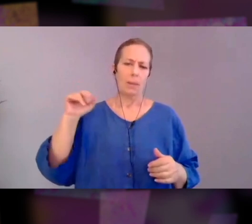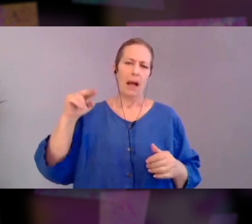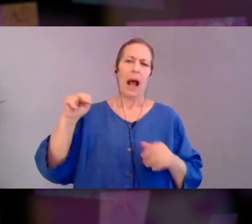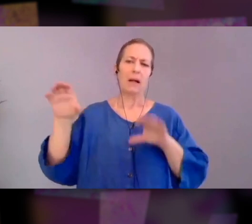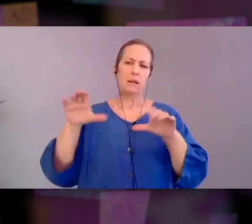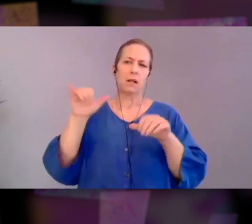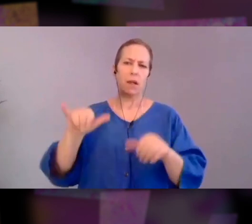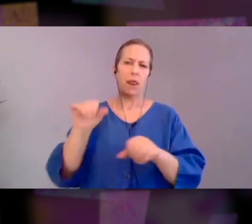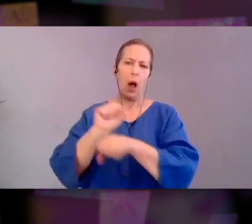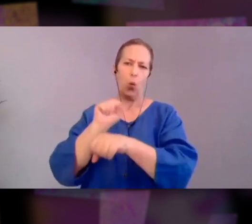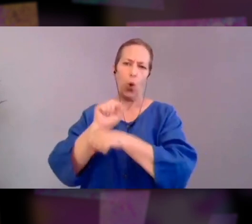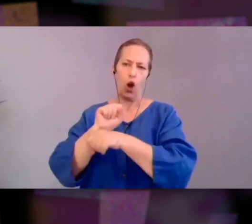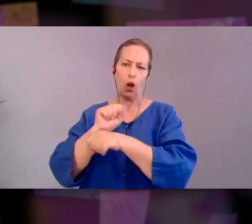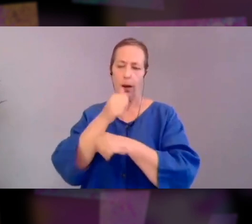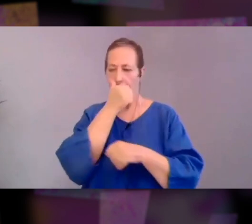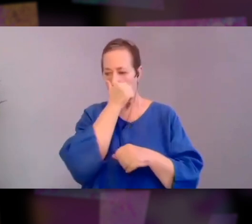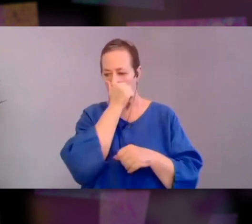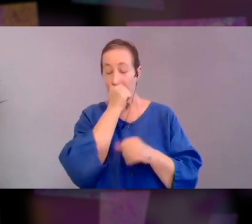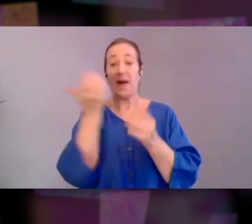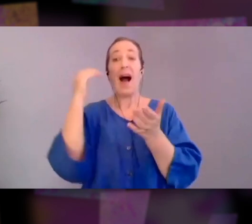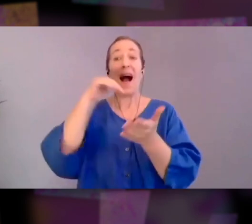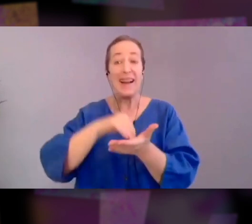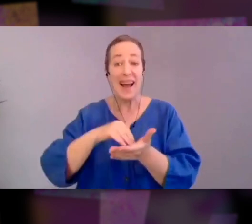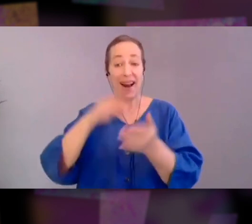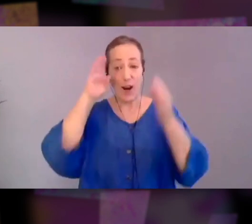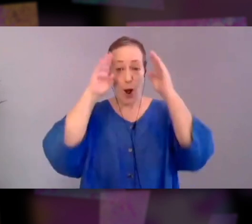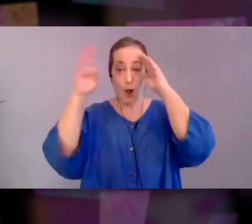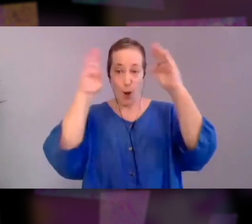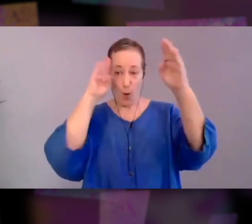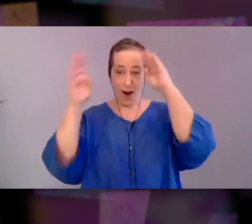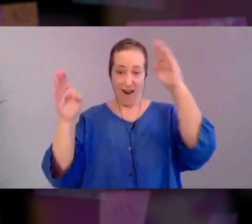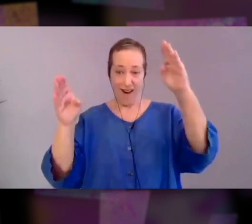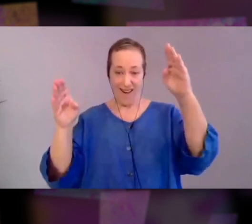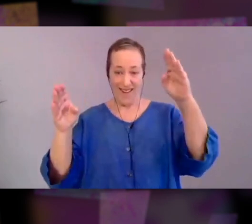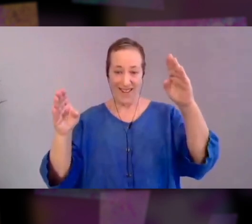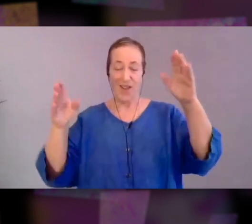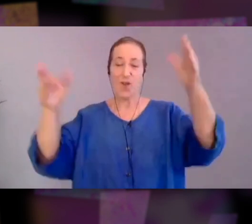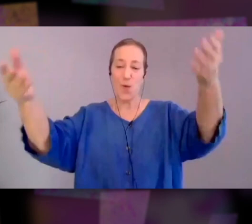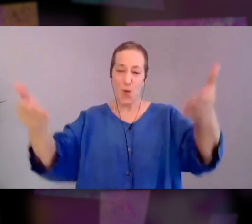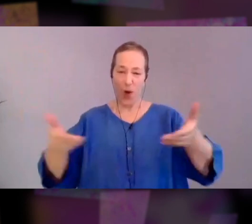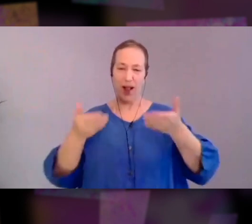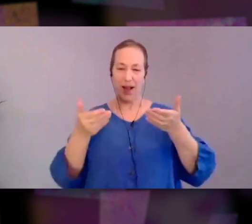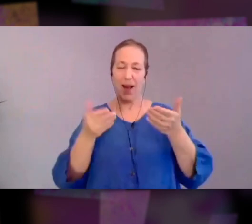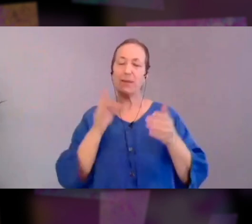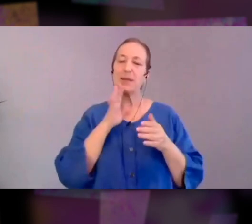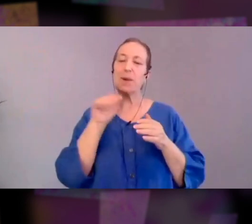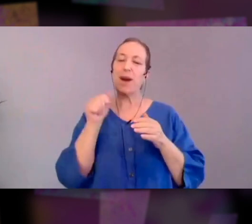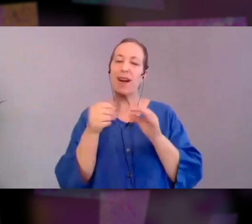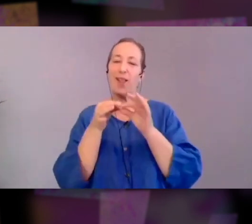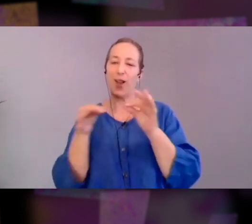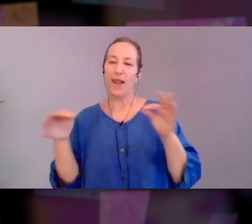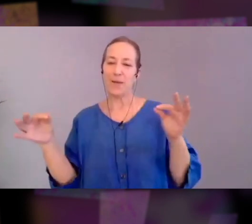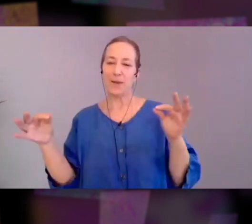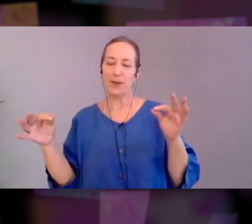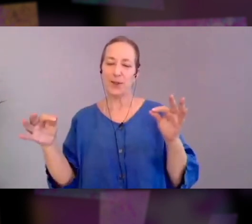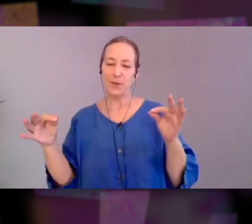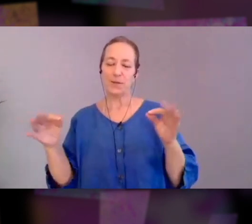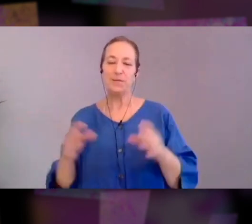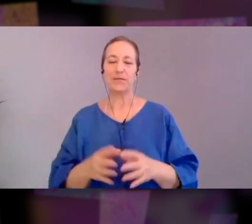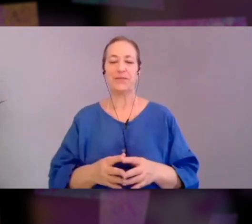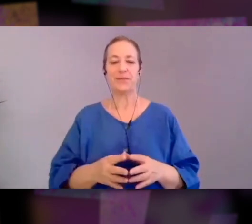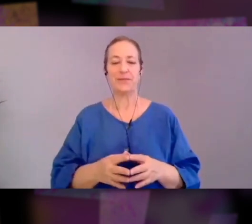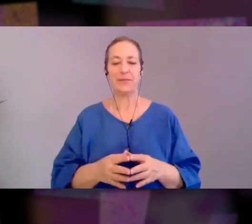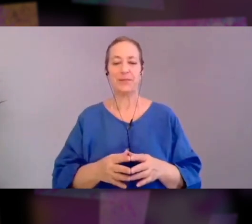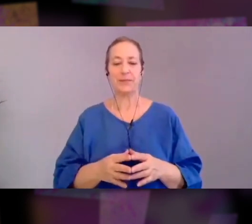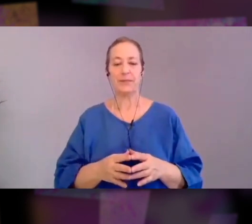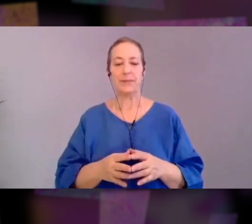And so again, aloha everyone, e komo mai, or welcome. If you haven't already, I invite